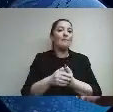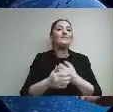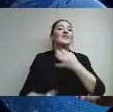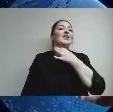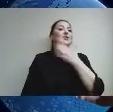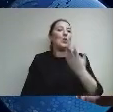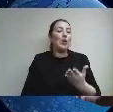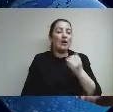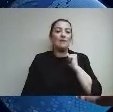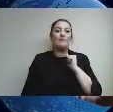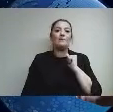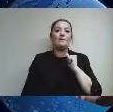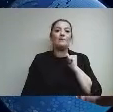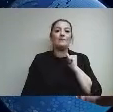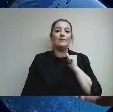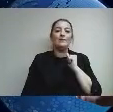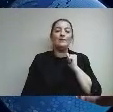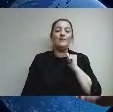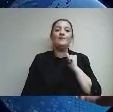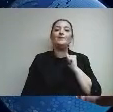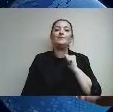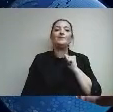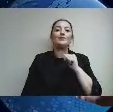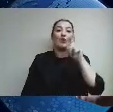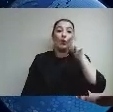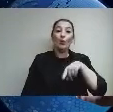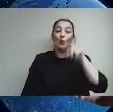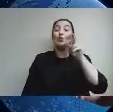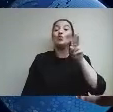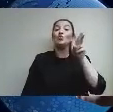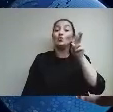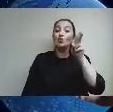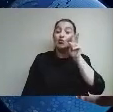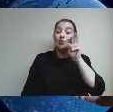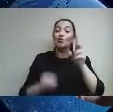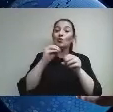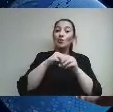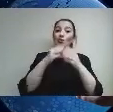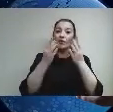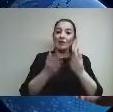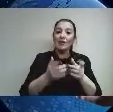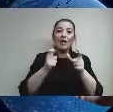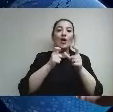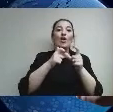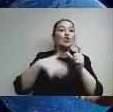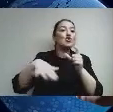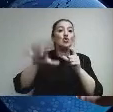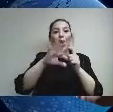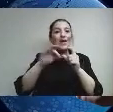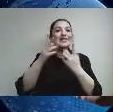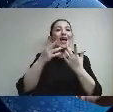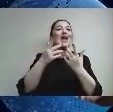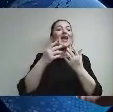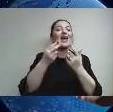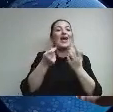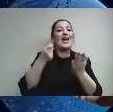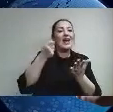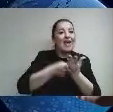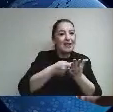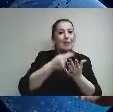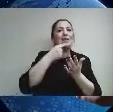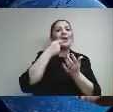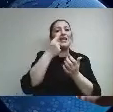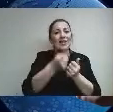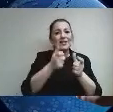You know, at the end of the day, we can call it the investment of social impact or anything